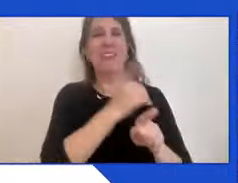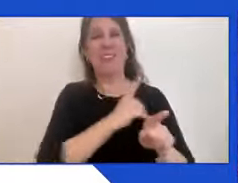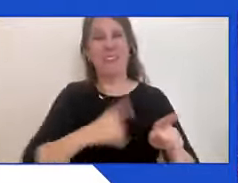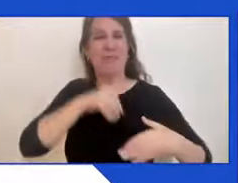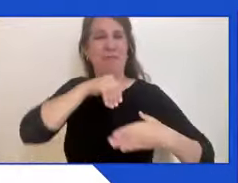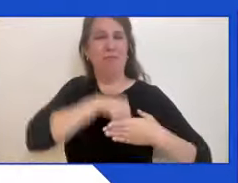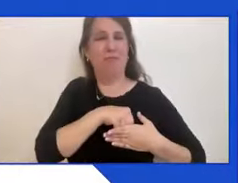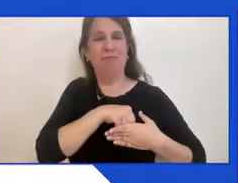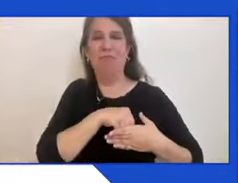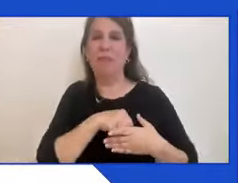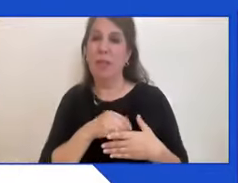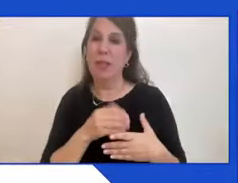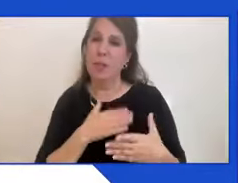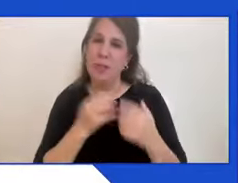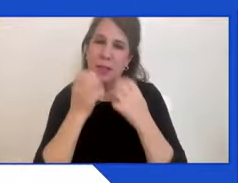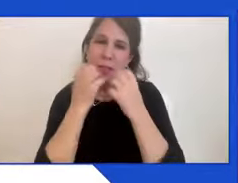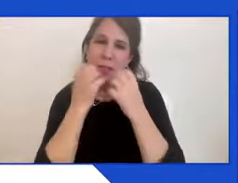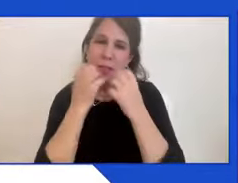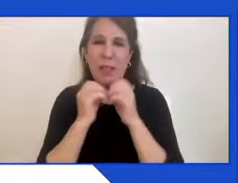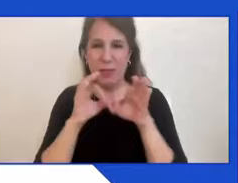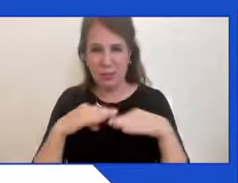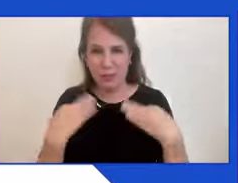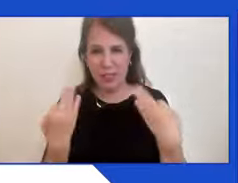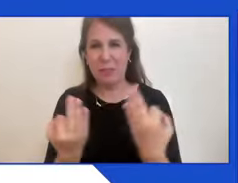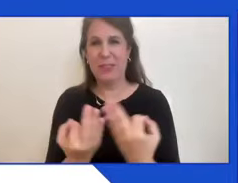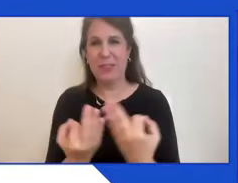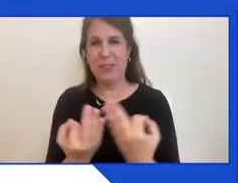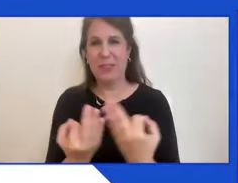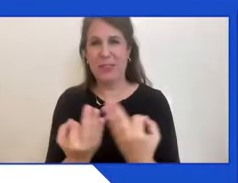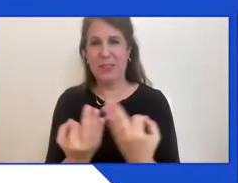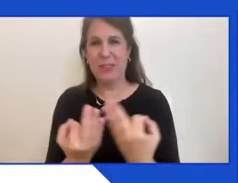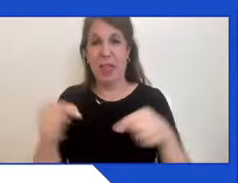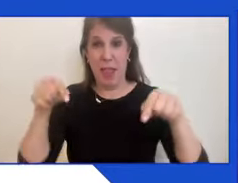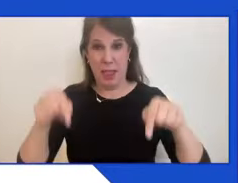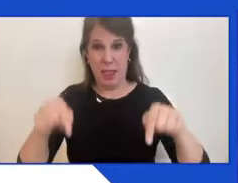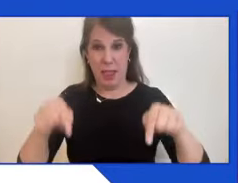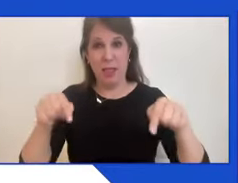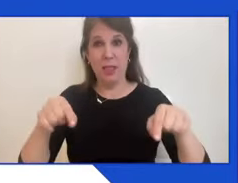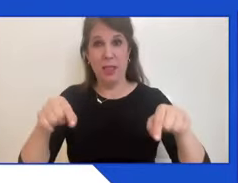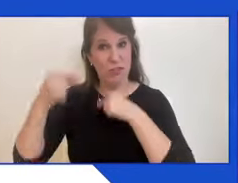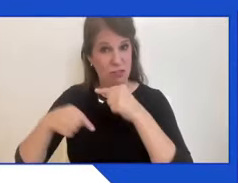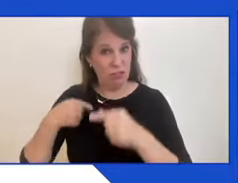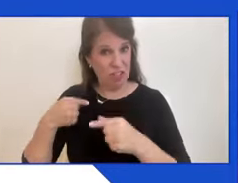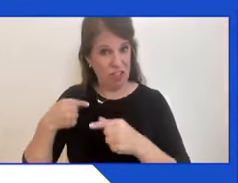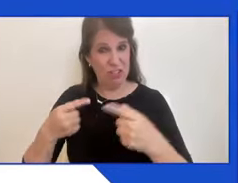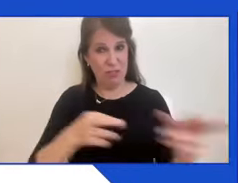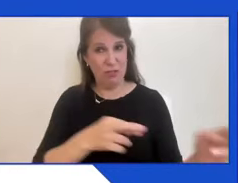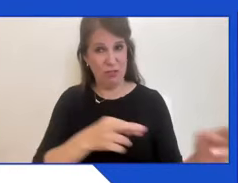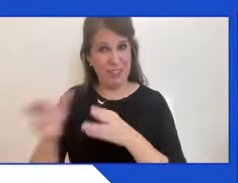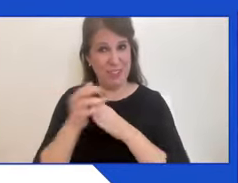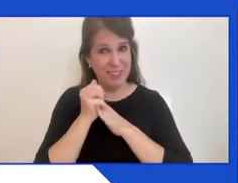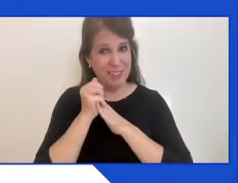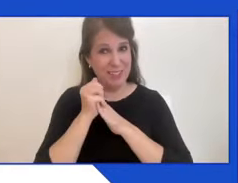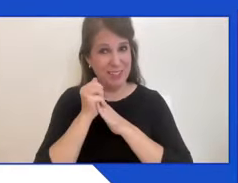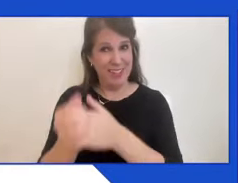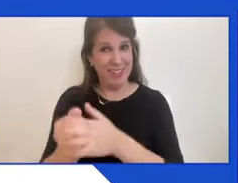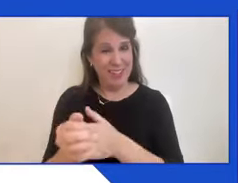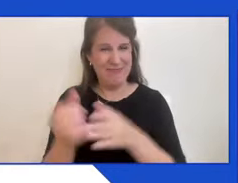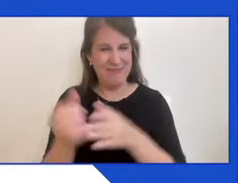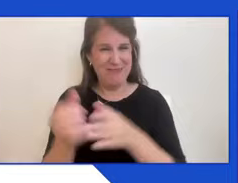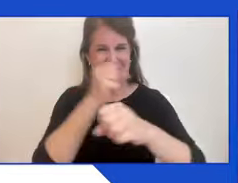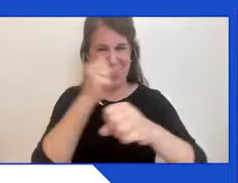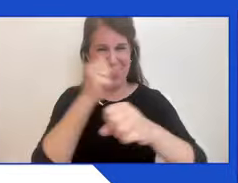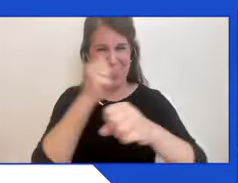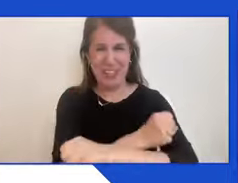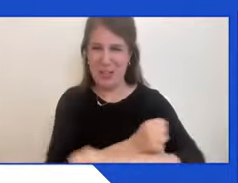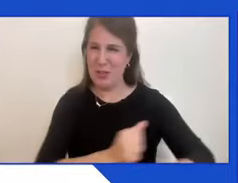My beloved family, this generation is ready to lead, to fight